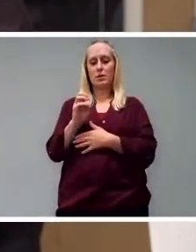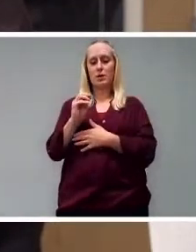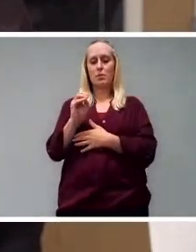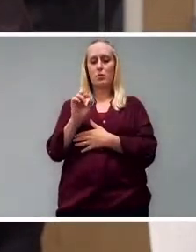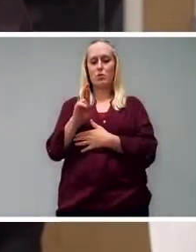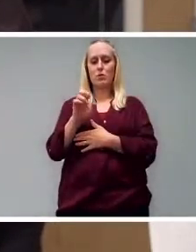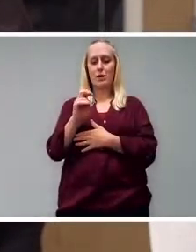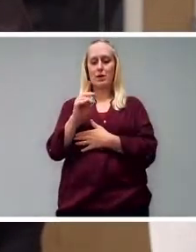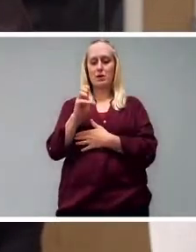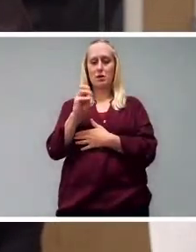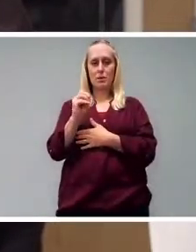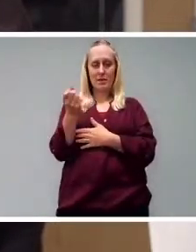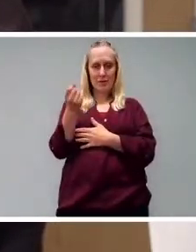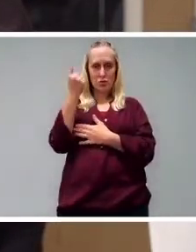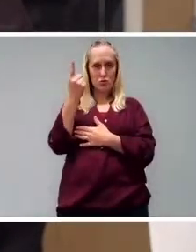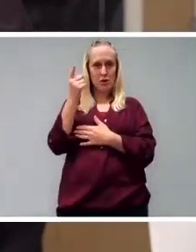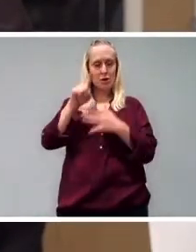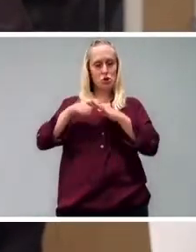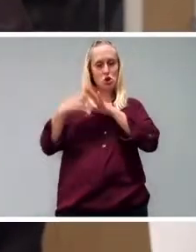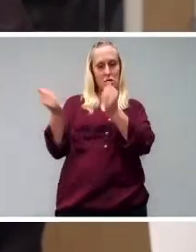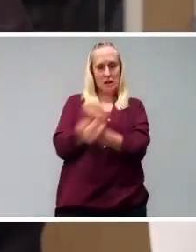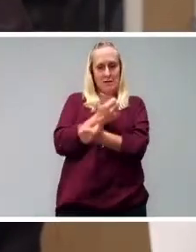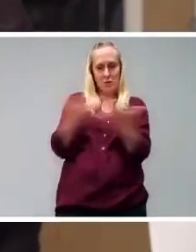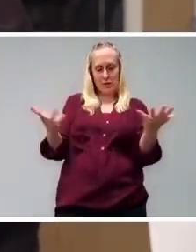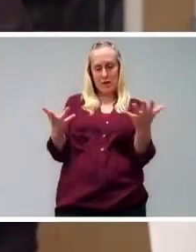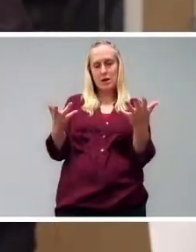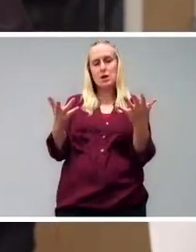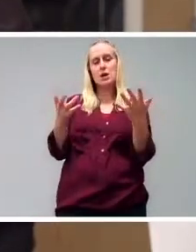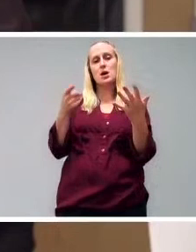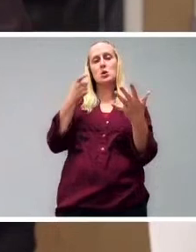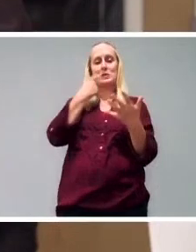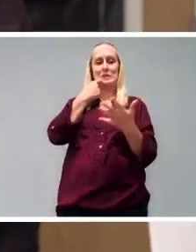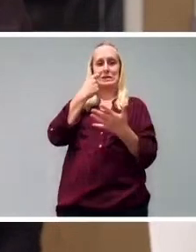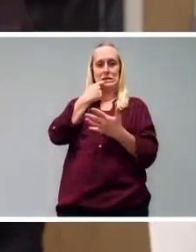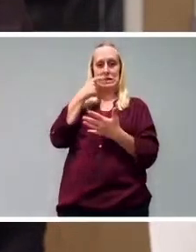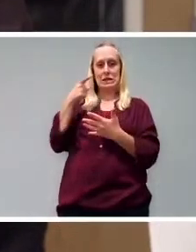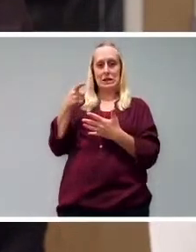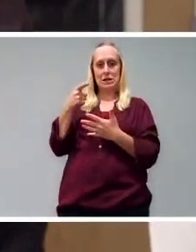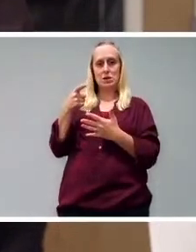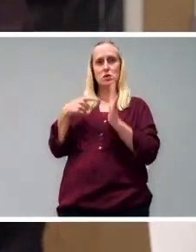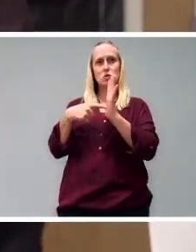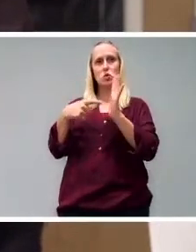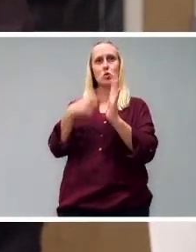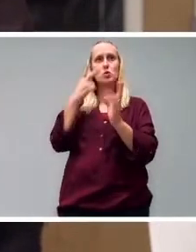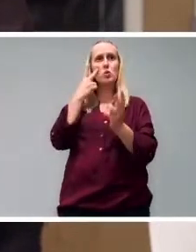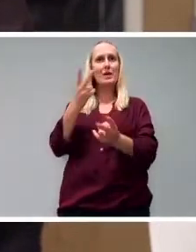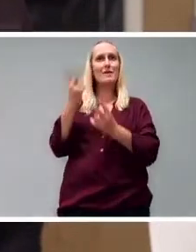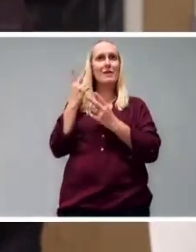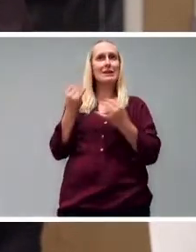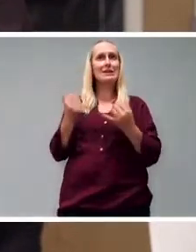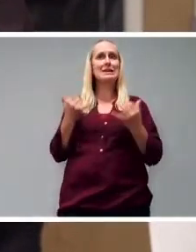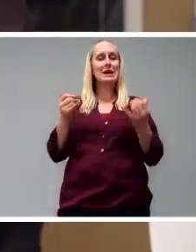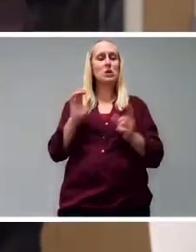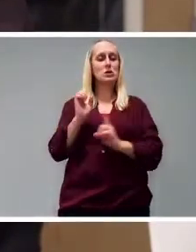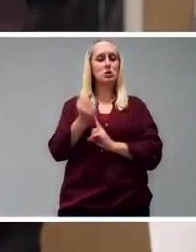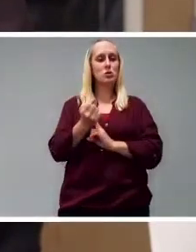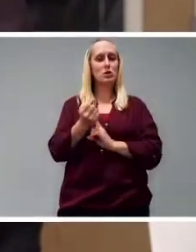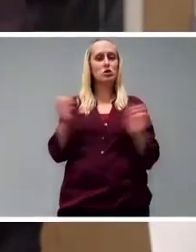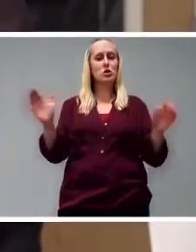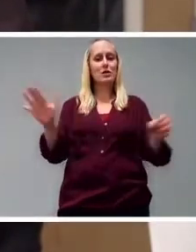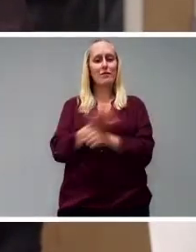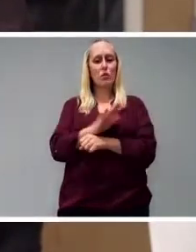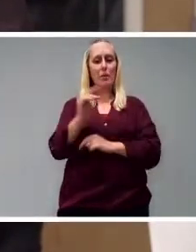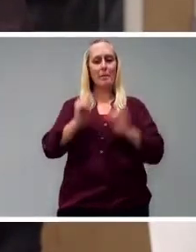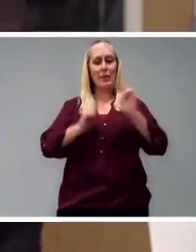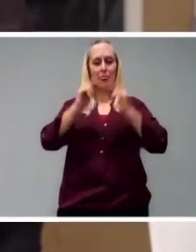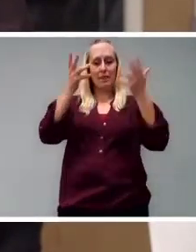started the entire process and was updated recently to reflect the current situation with a complete build out. And